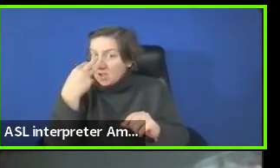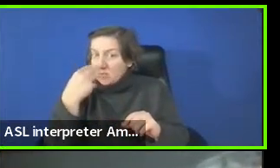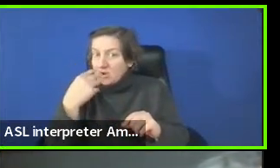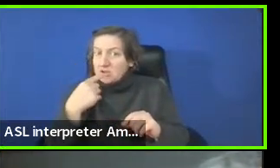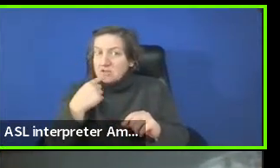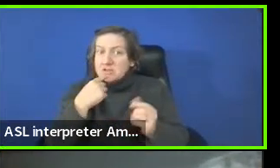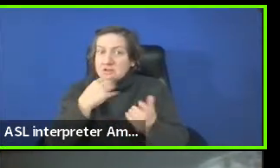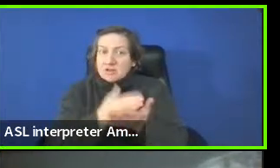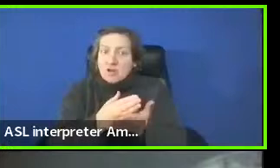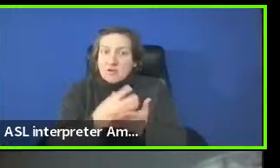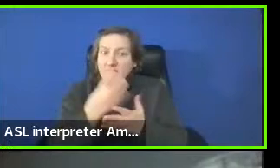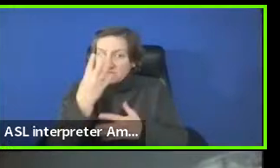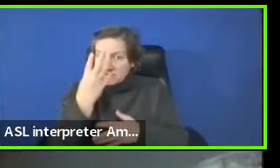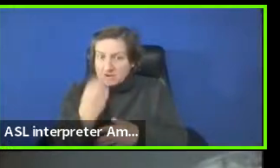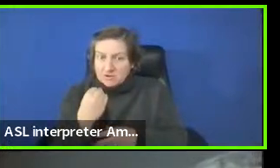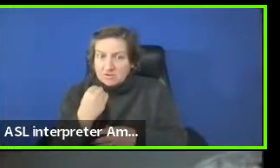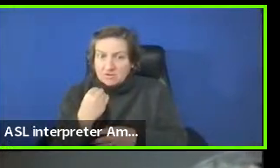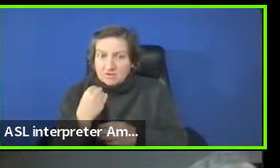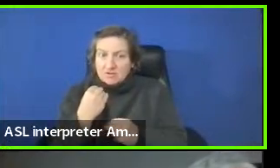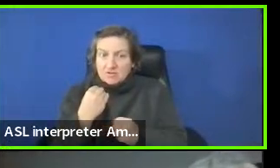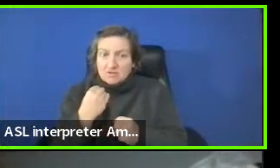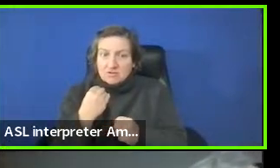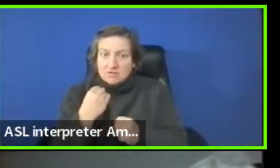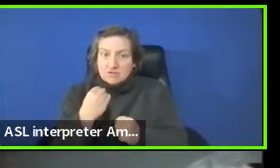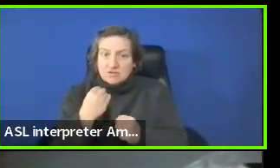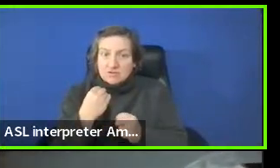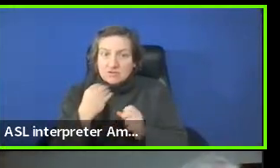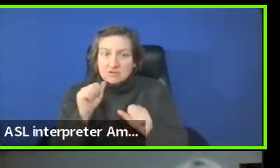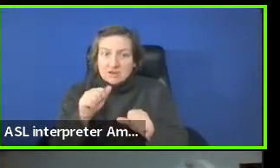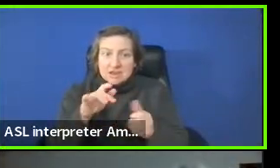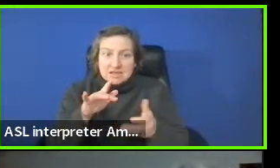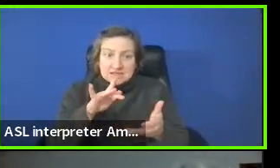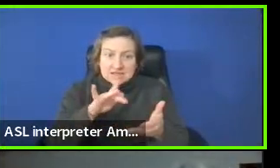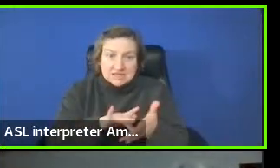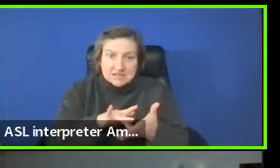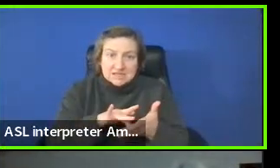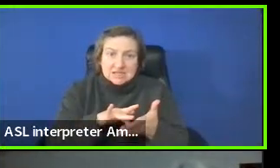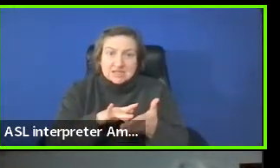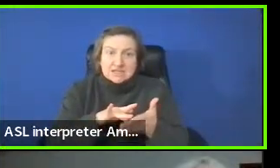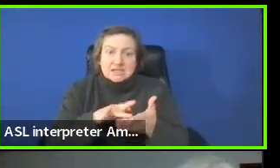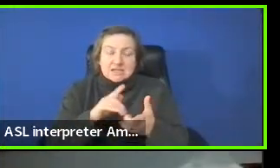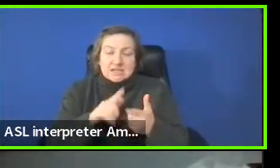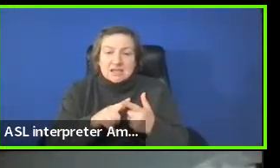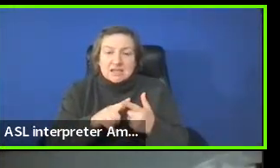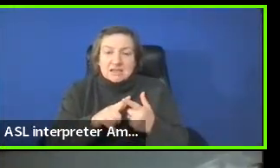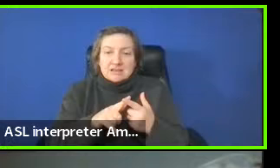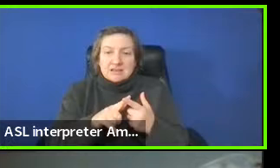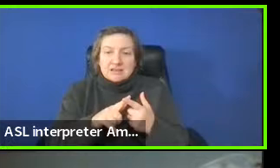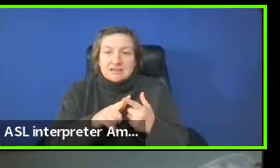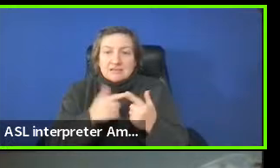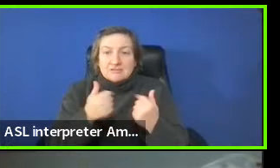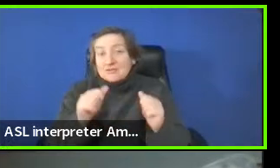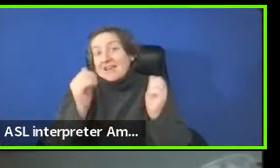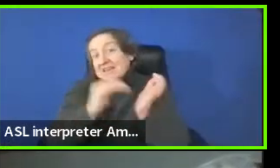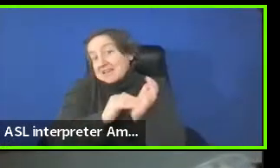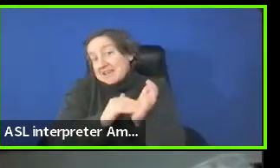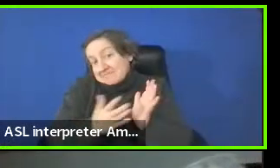stop video, and if you can hit that, we'll give it the college try